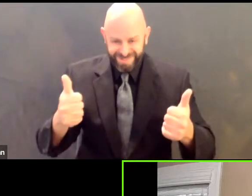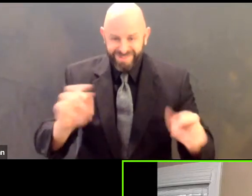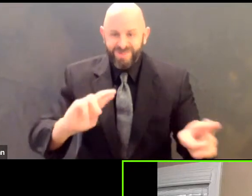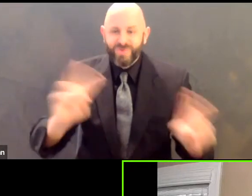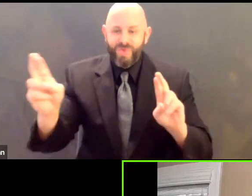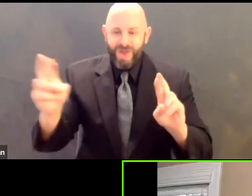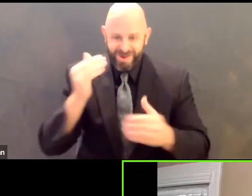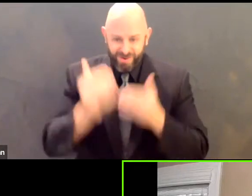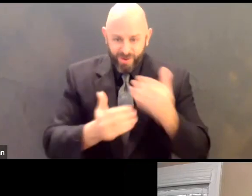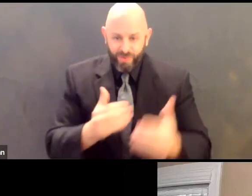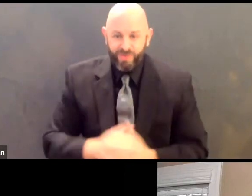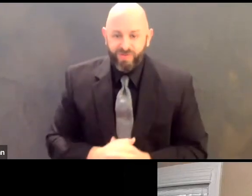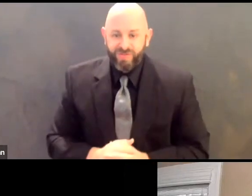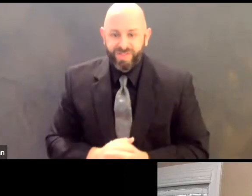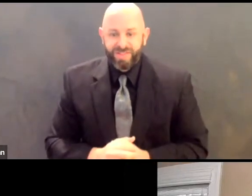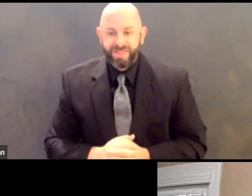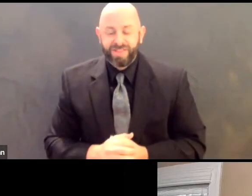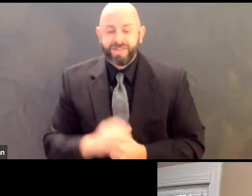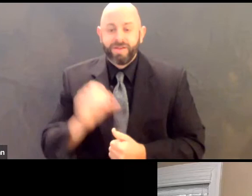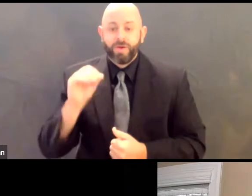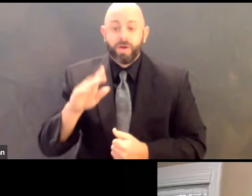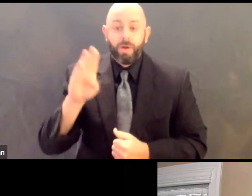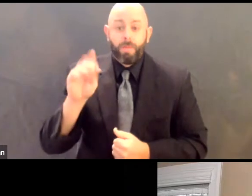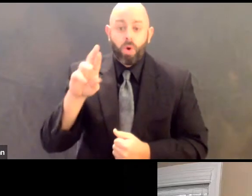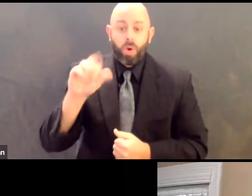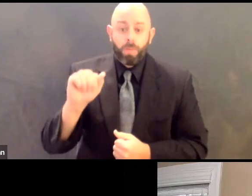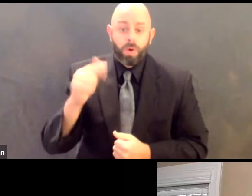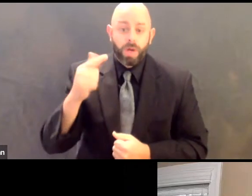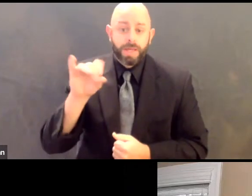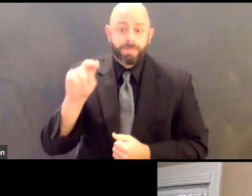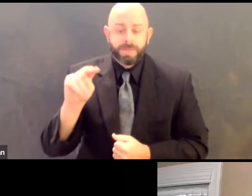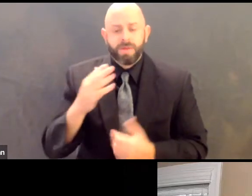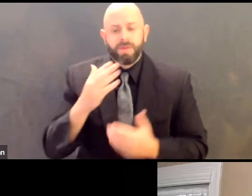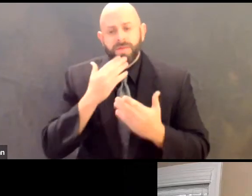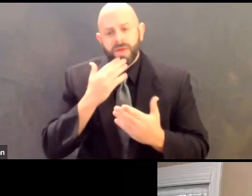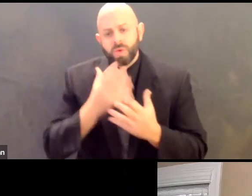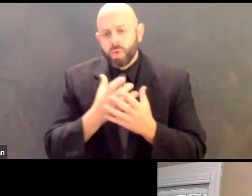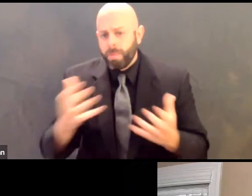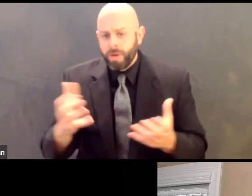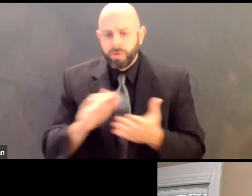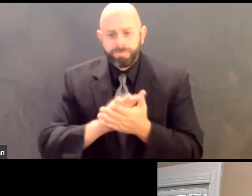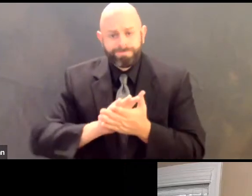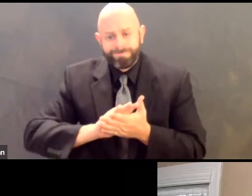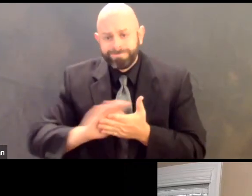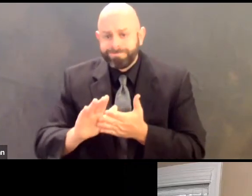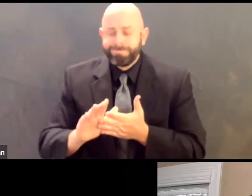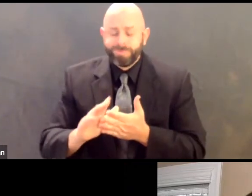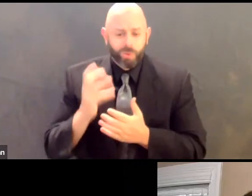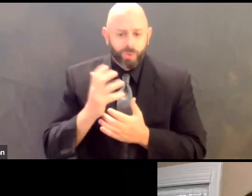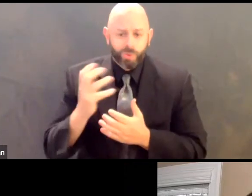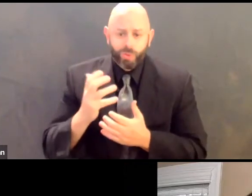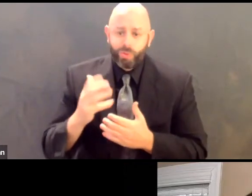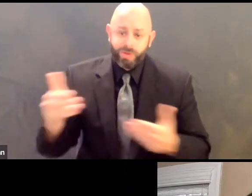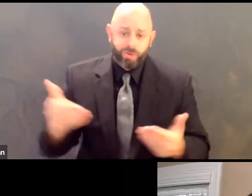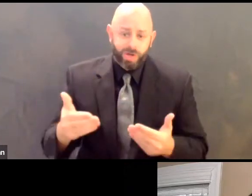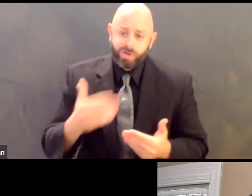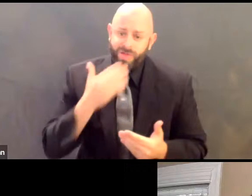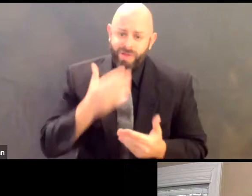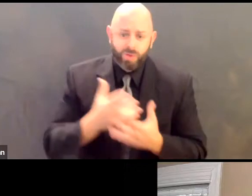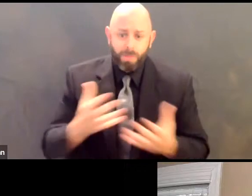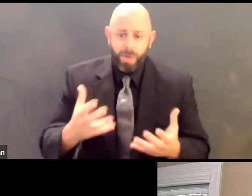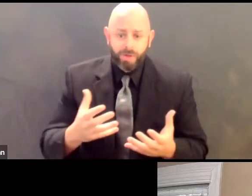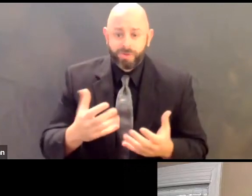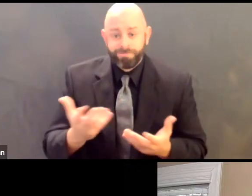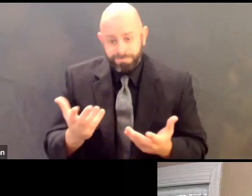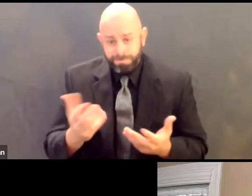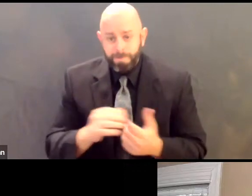you. Well, Barbara Gibson, thank you very much for that very kind and overly generous introduction.